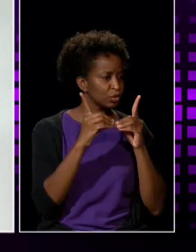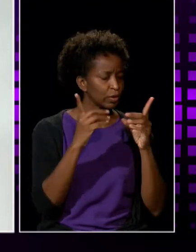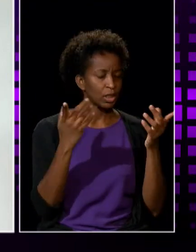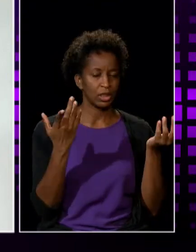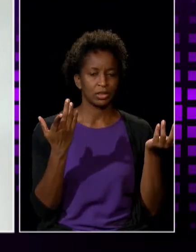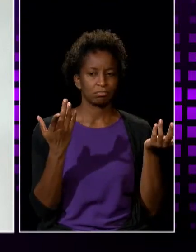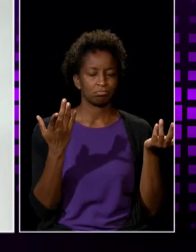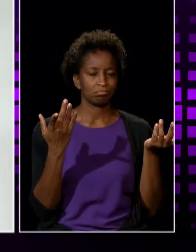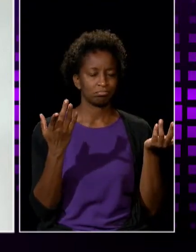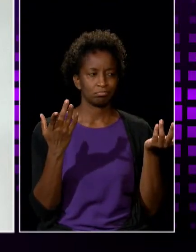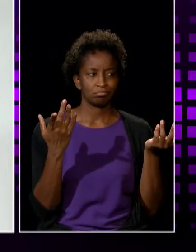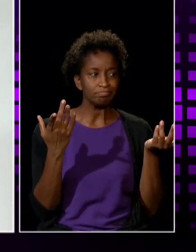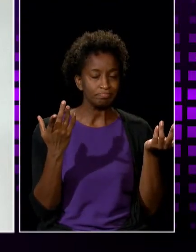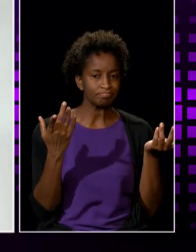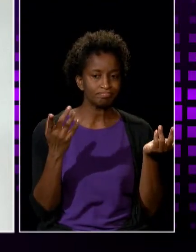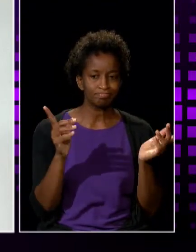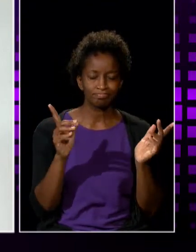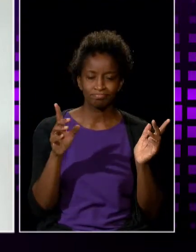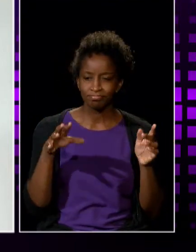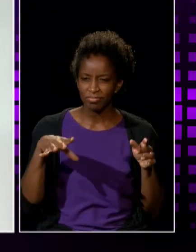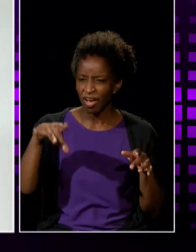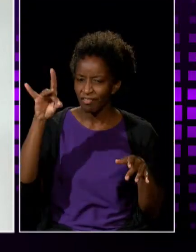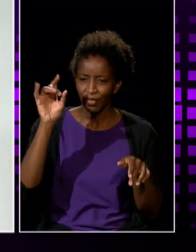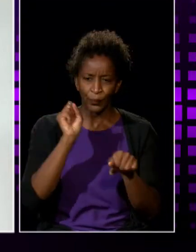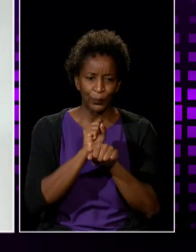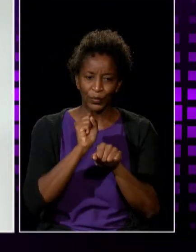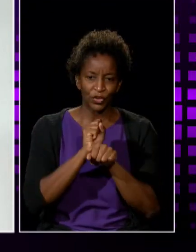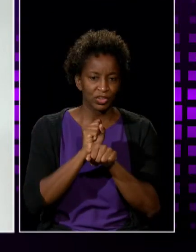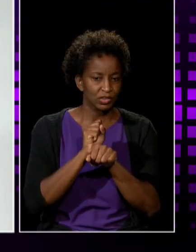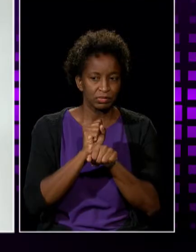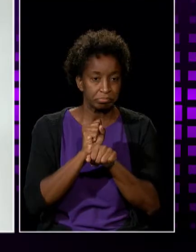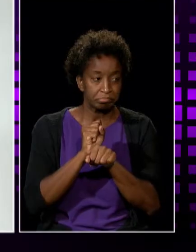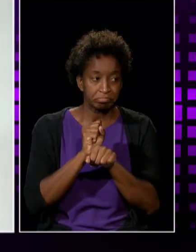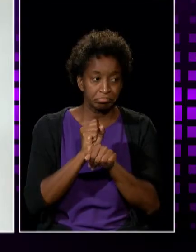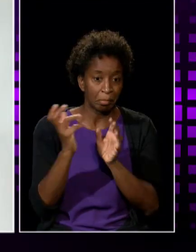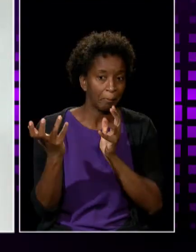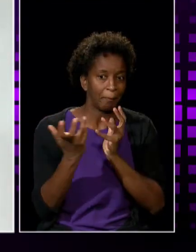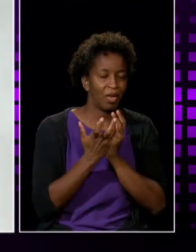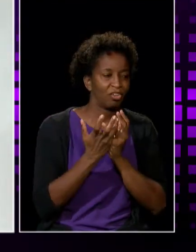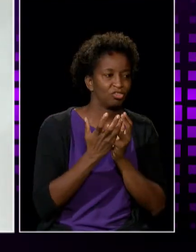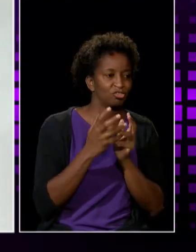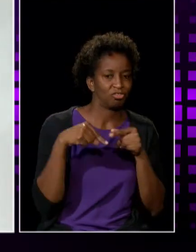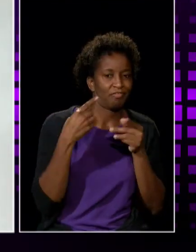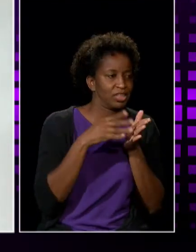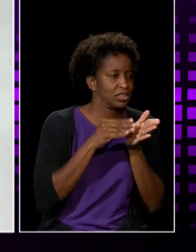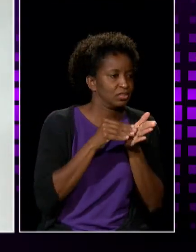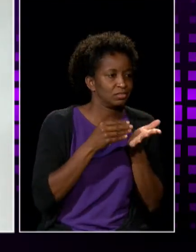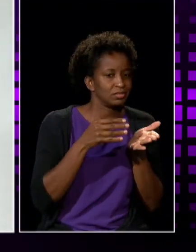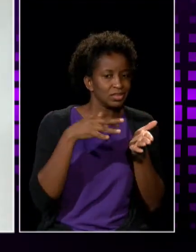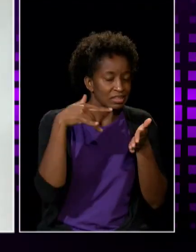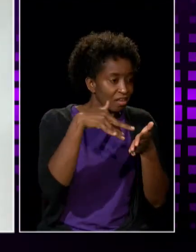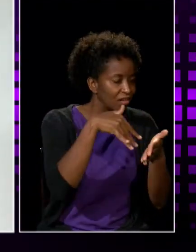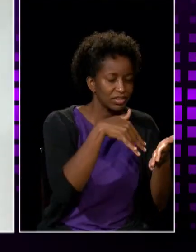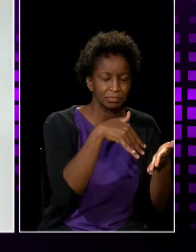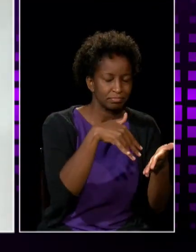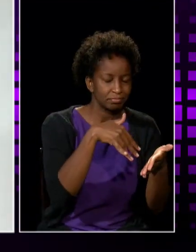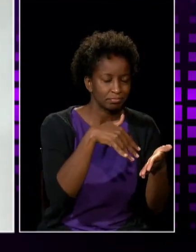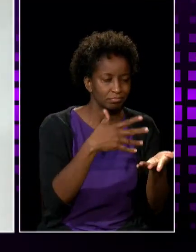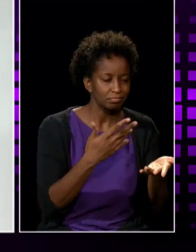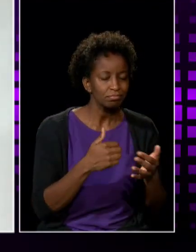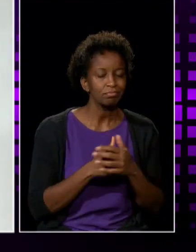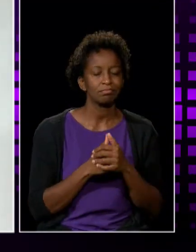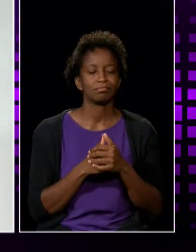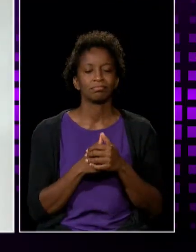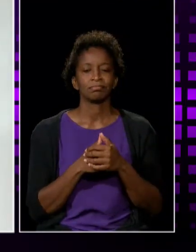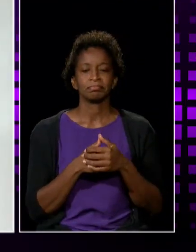of education that they have just received. So that when we have funding, we also have pragmatic change.